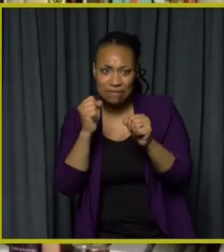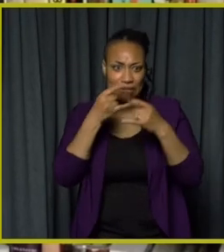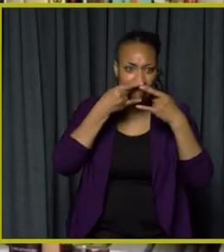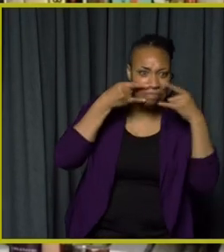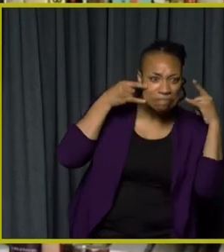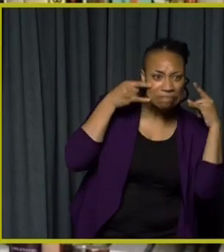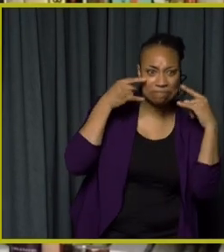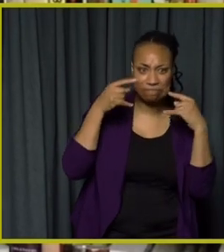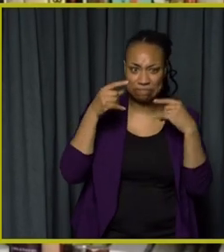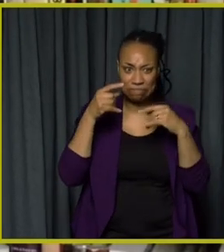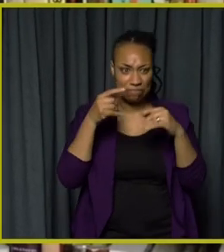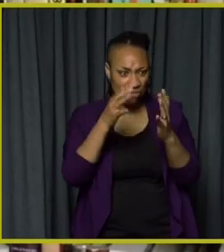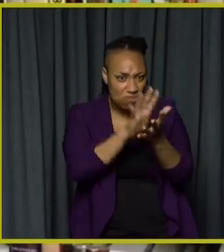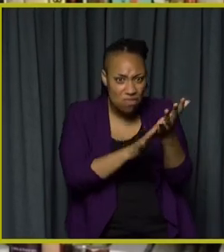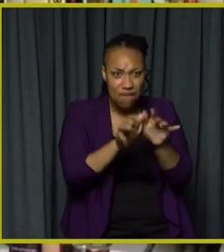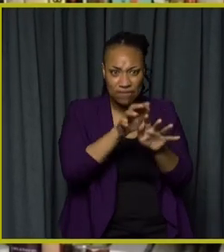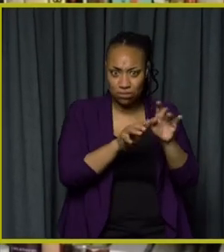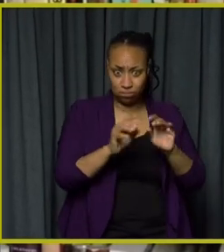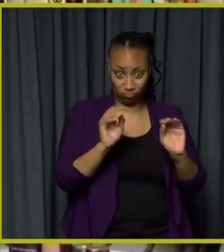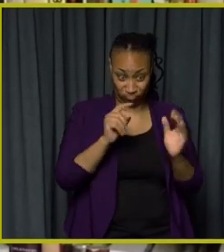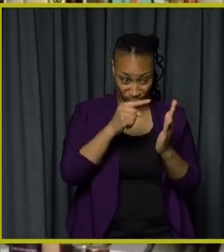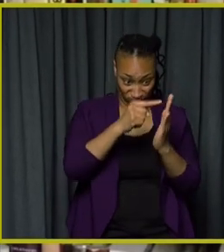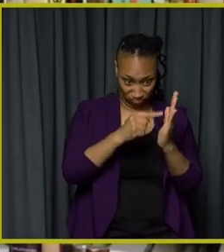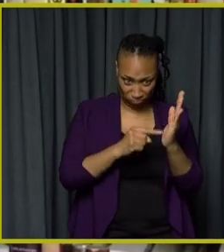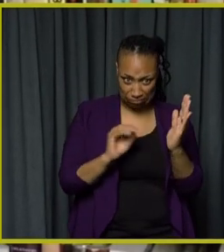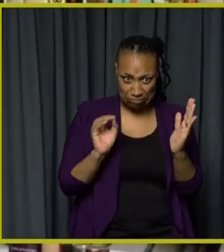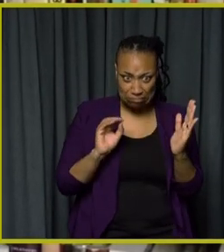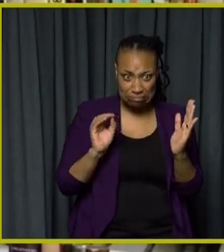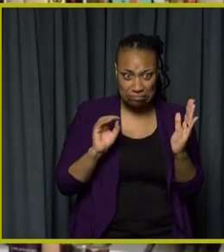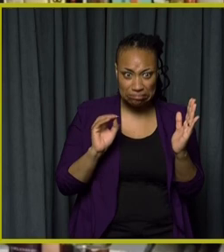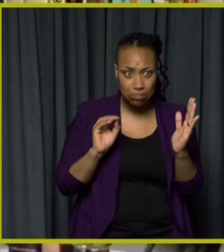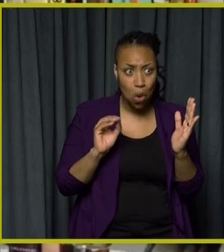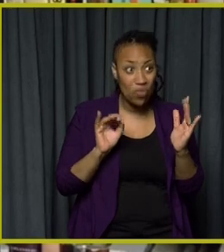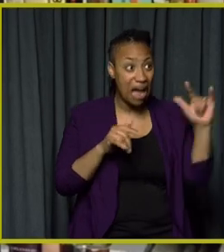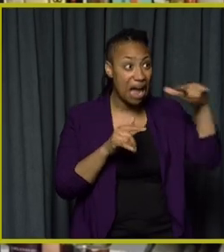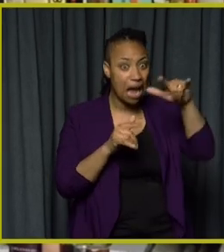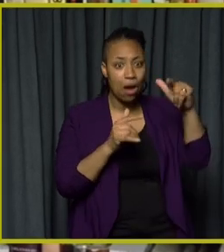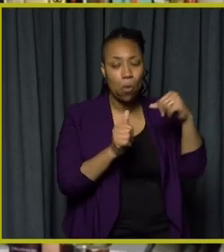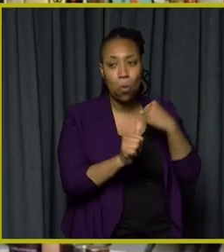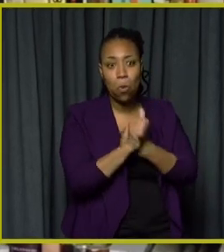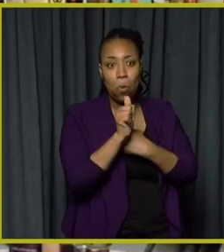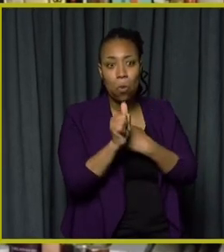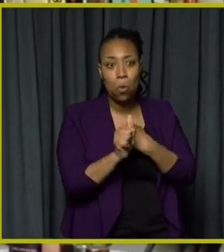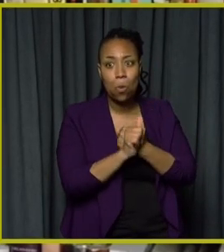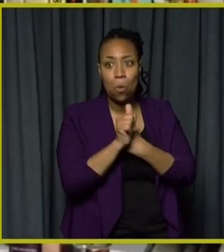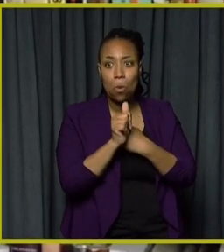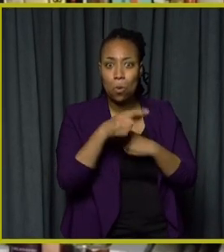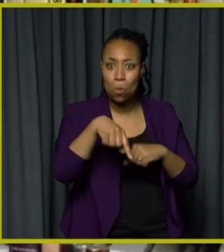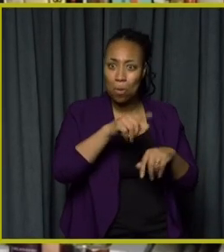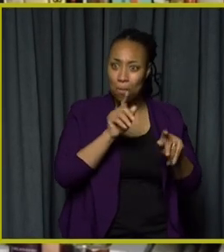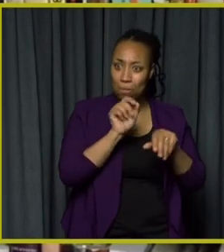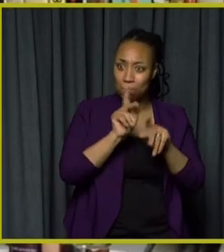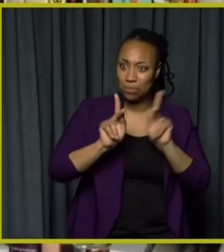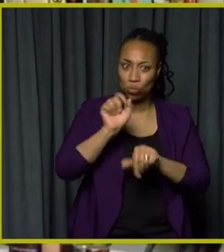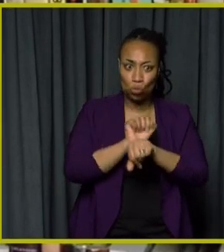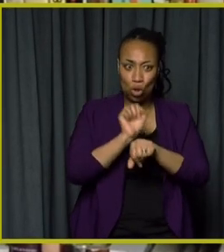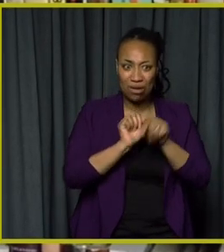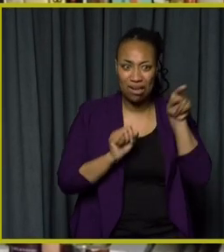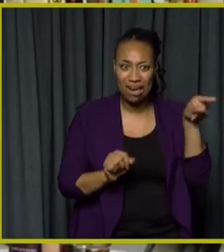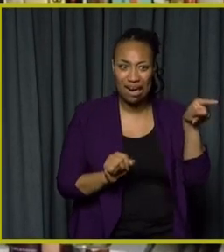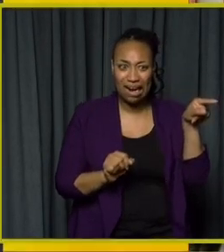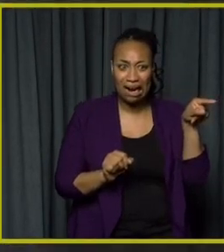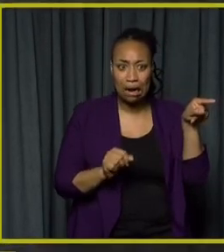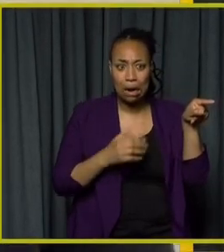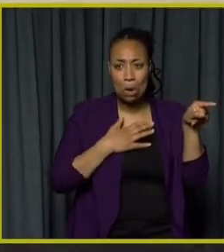alike in unnecessary danger. I'd like to introduce you to Keturah Johnson, one of our union members, who will offer her firsthand